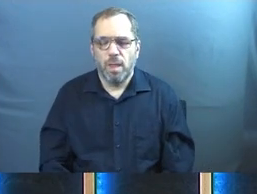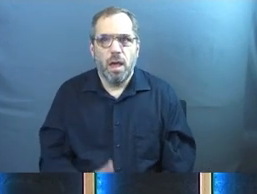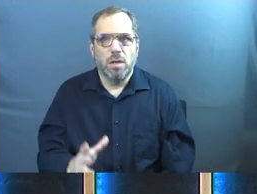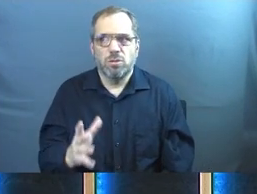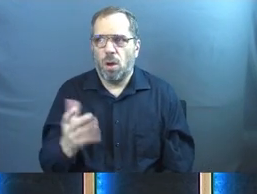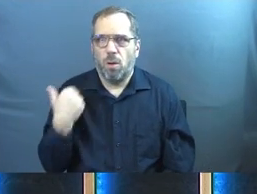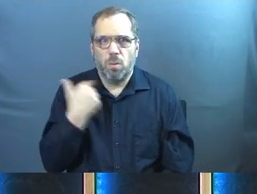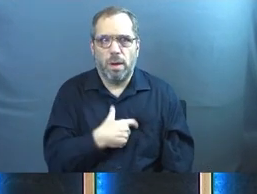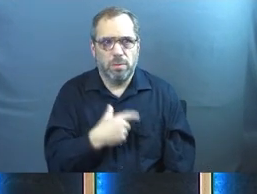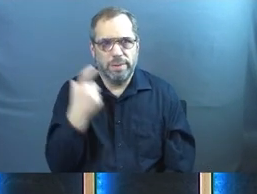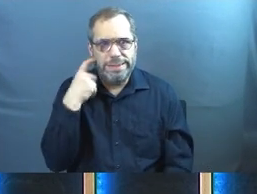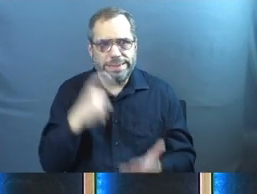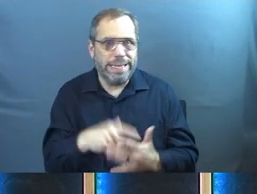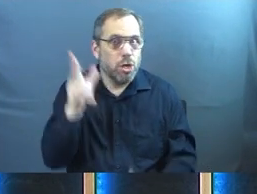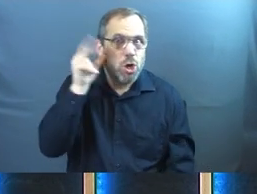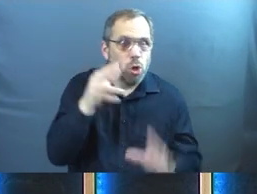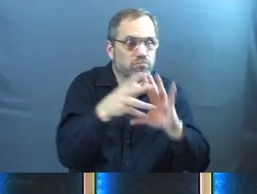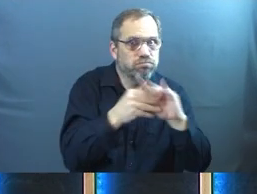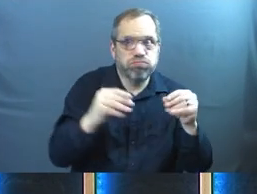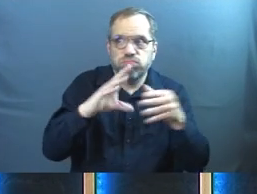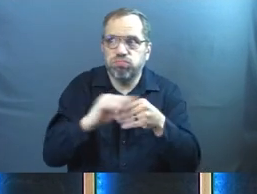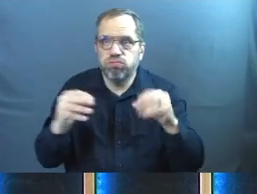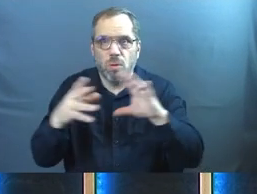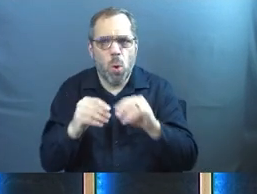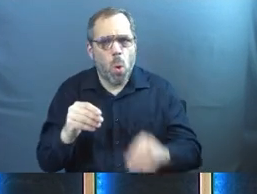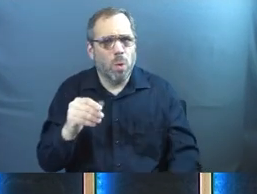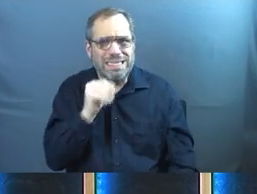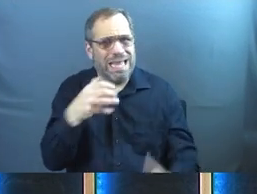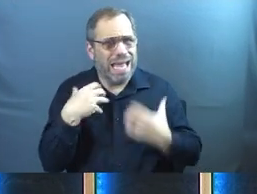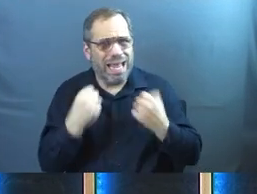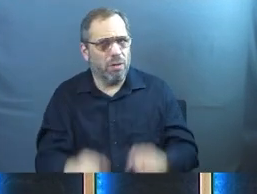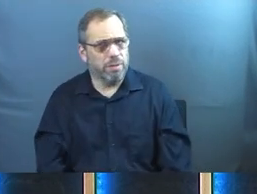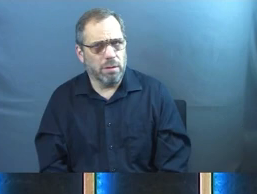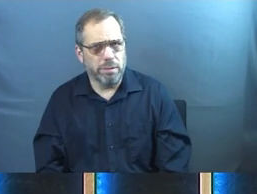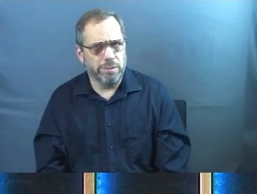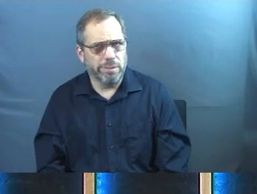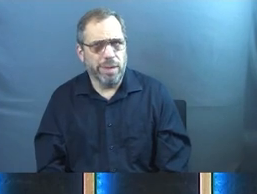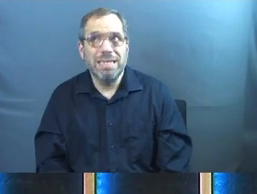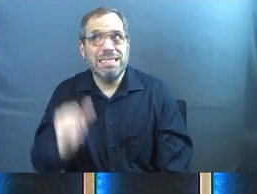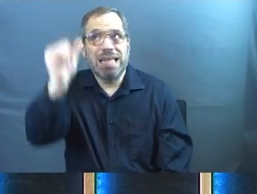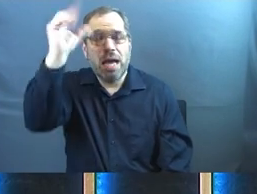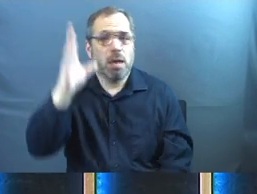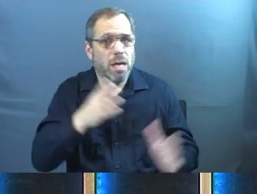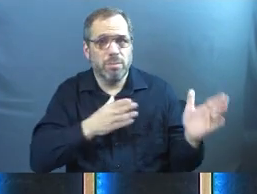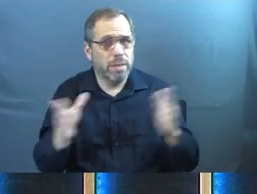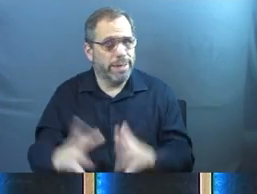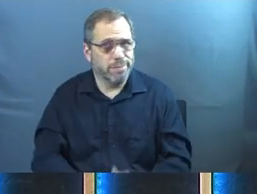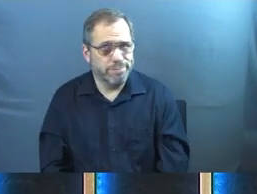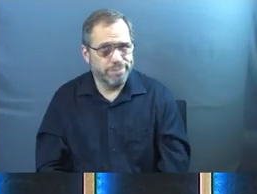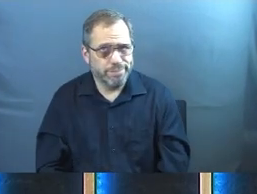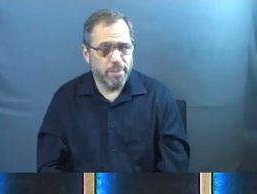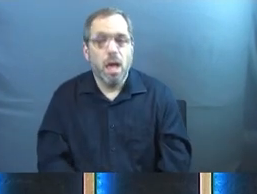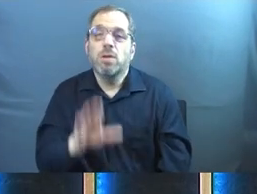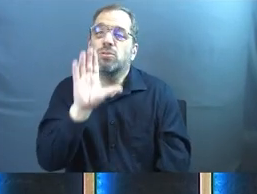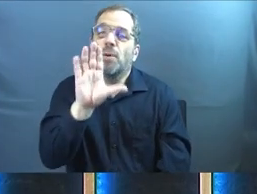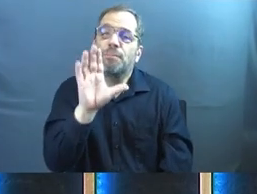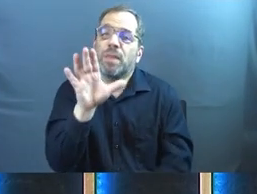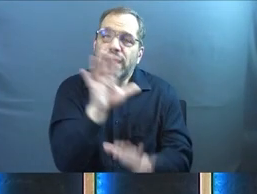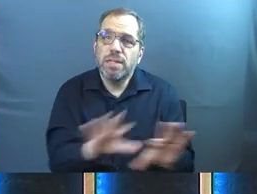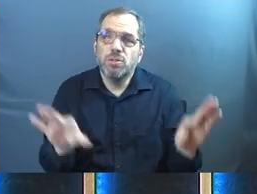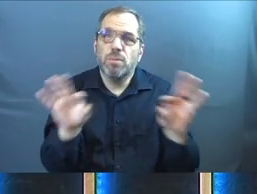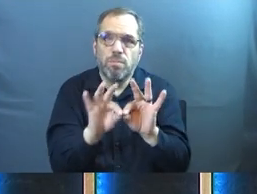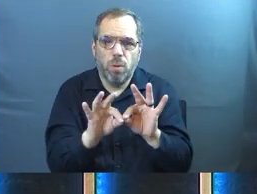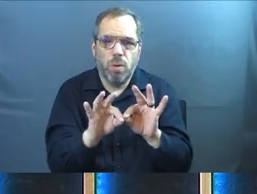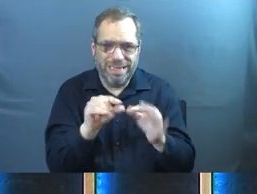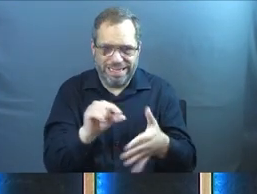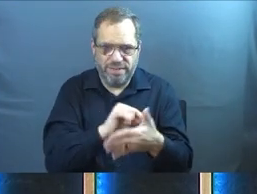So much of what we've seen and heard and experienced has been unhealthy, not the way that God intended. So it's important for you to face